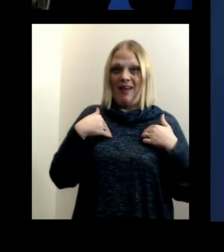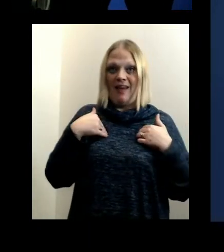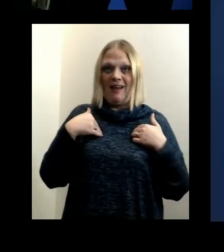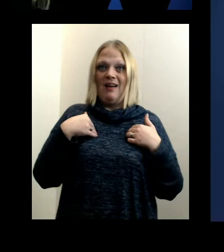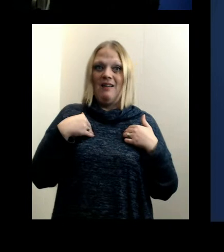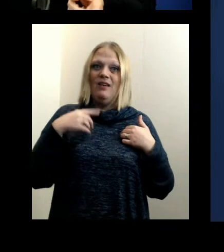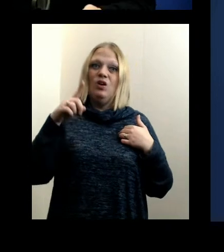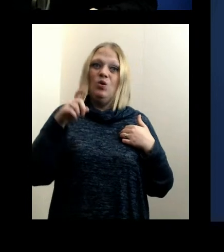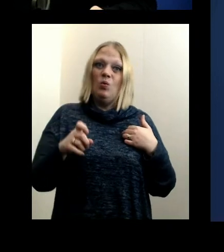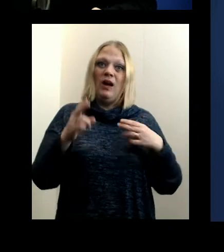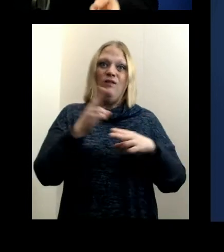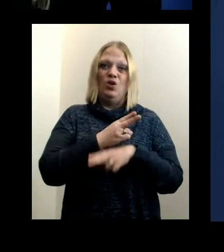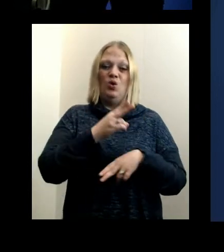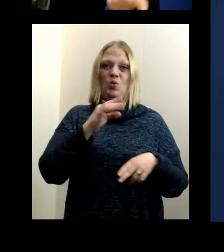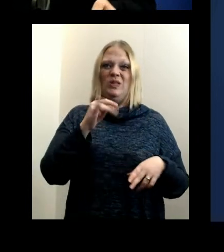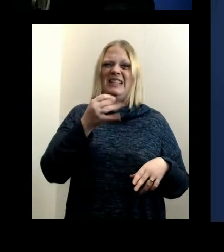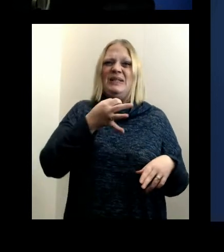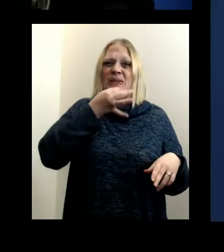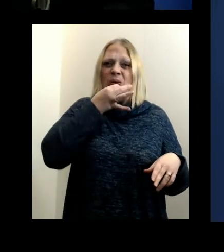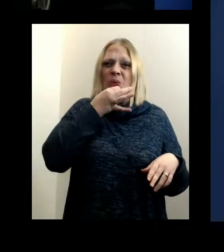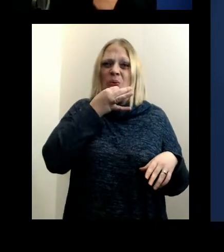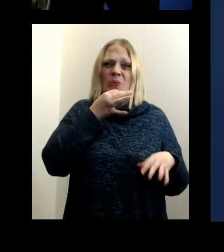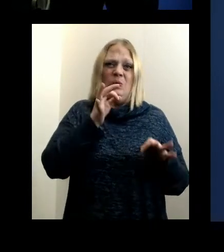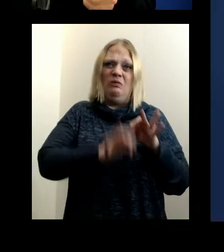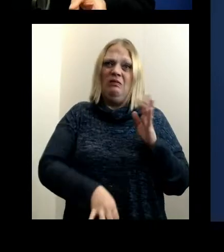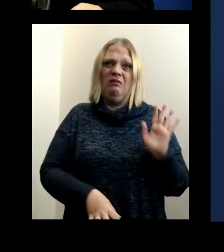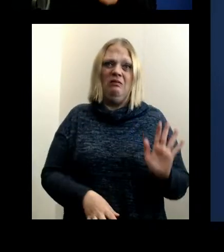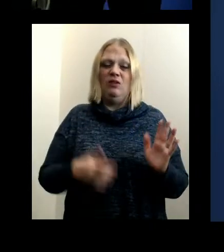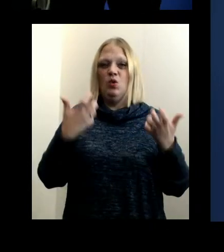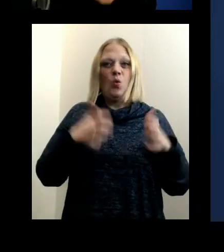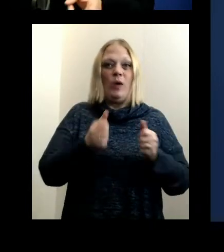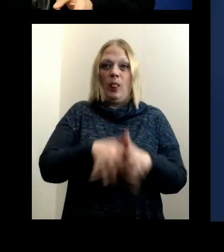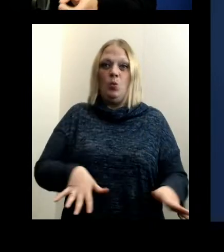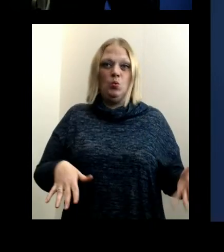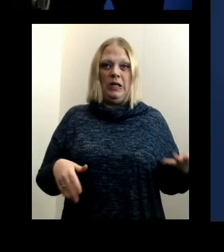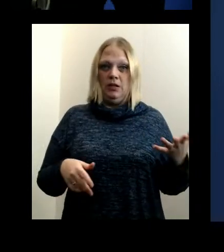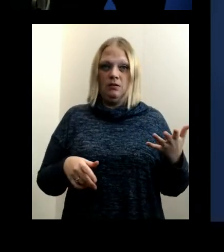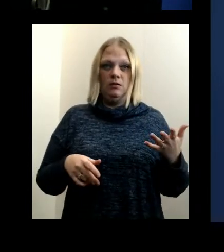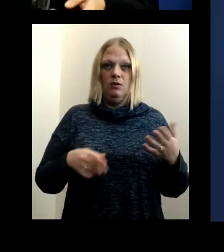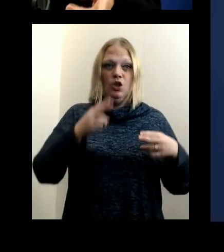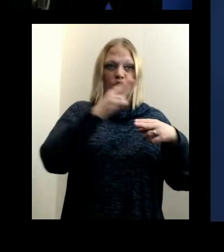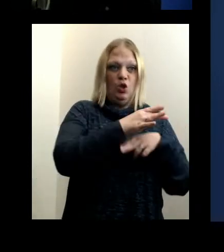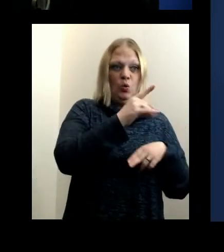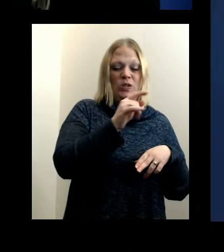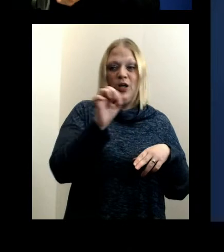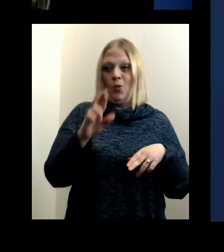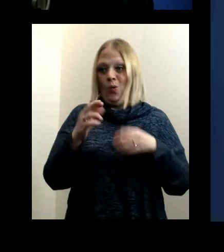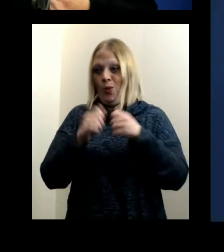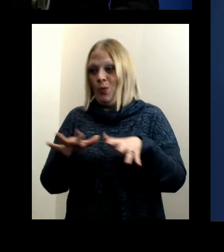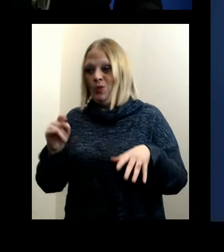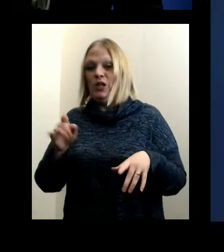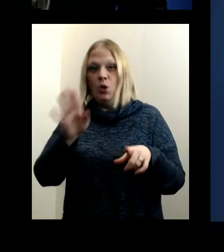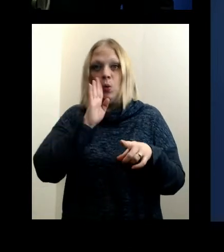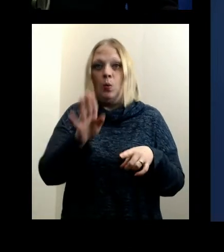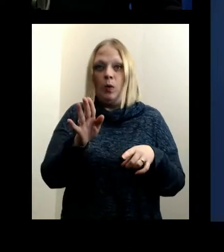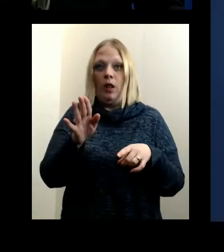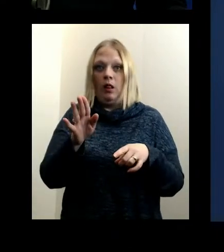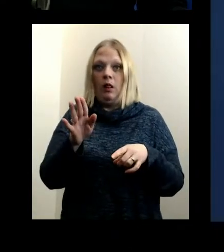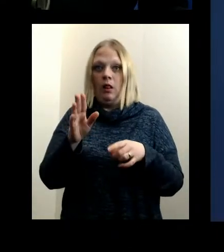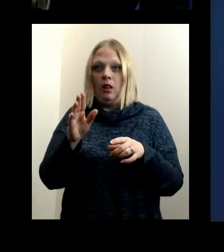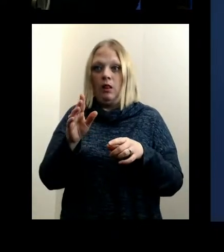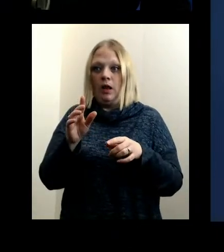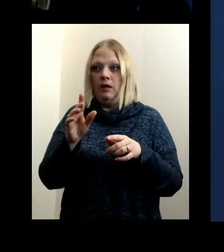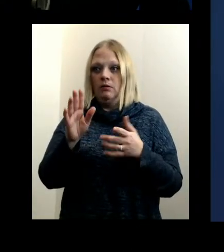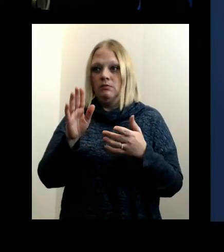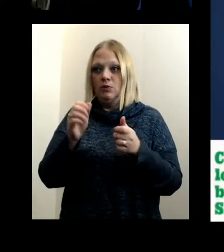use it soon. Simple as that. You don't want to lose it. It's one of those use it or lose it. Well, you will lose it if you don't use it by December 30th,